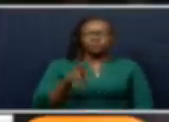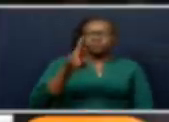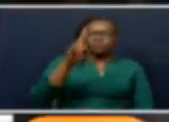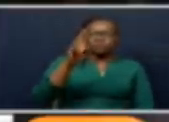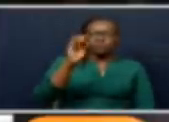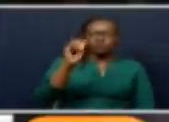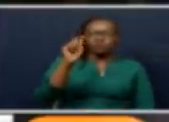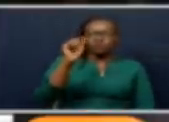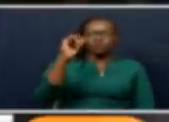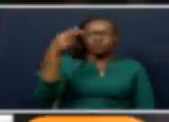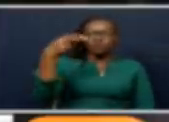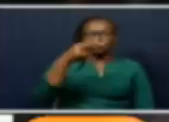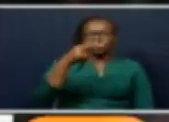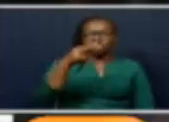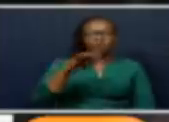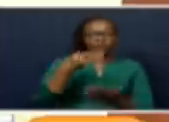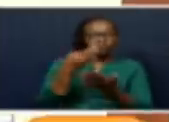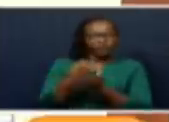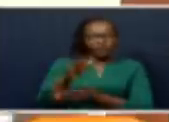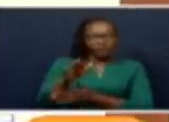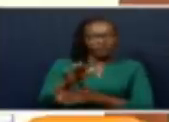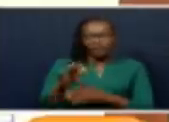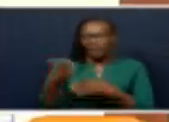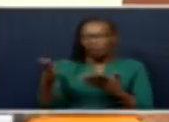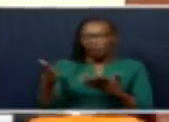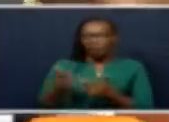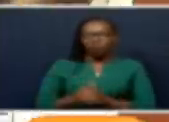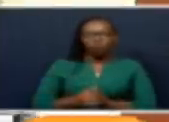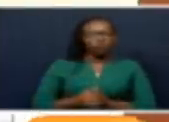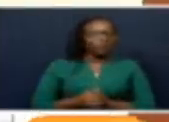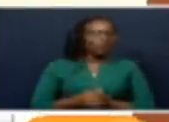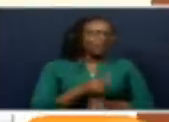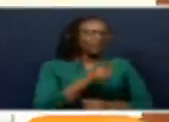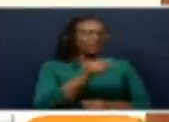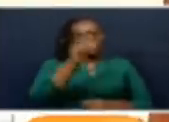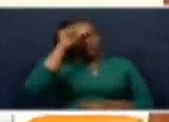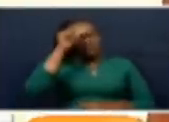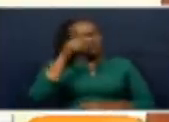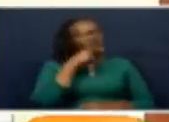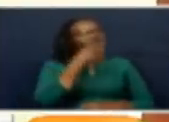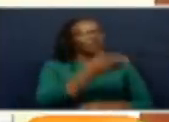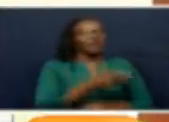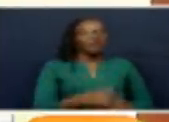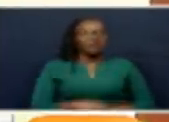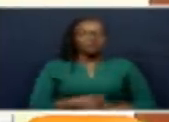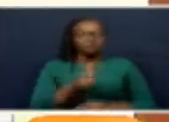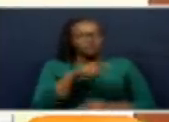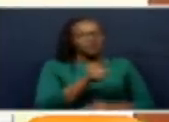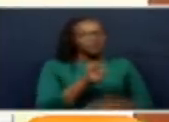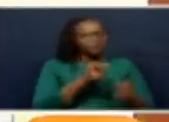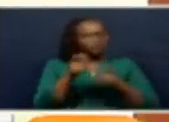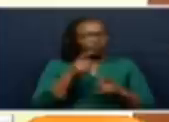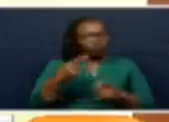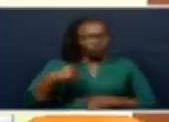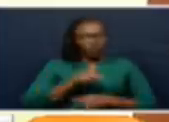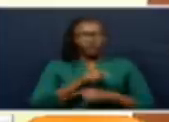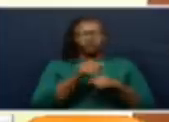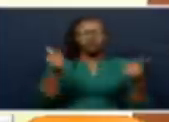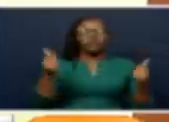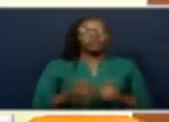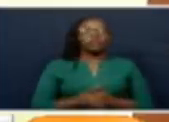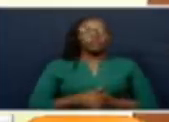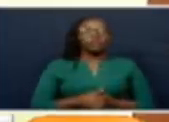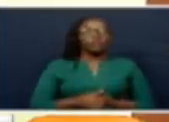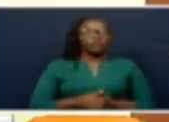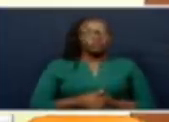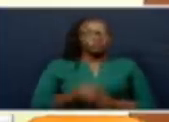guy. Okay. Brilliant, with all these problems of trillions and so on, yes. He has steered as well. Hmm? Rotich is okay.